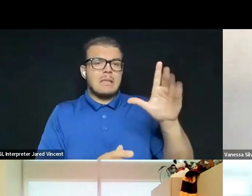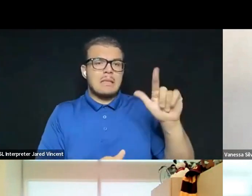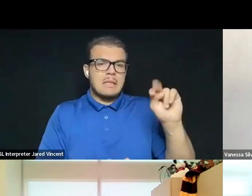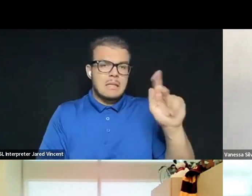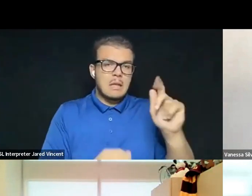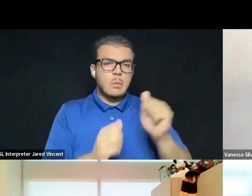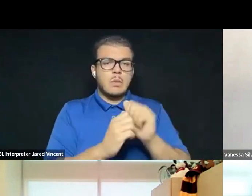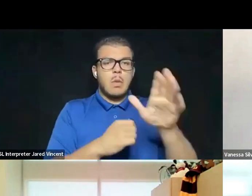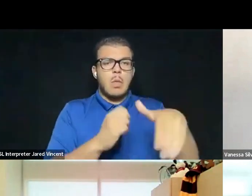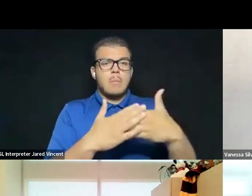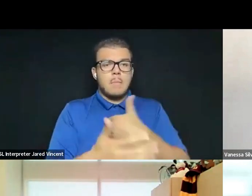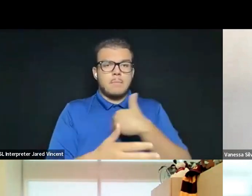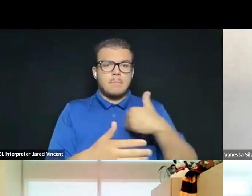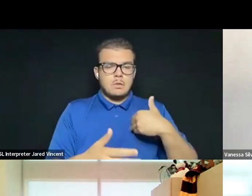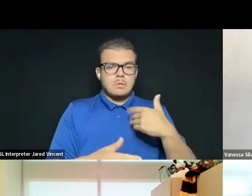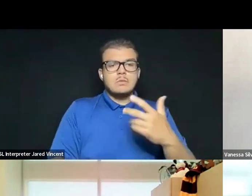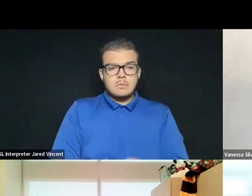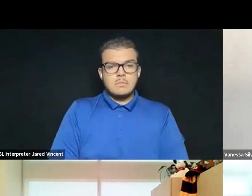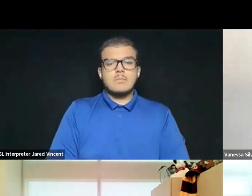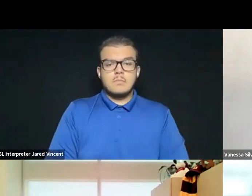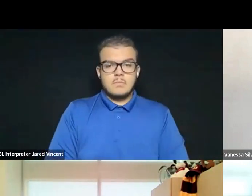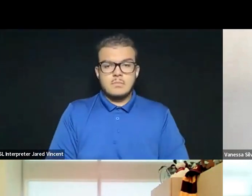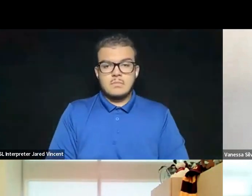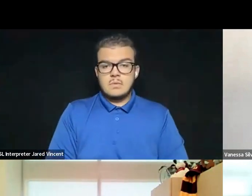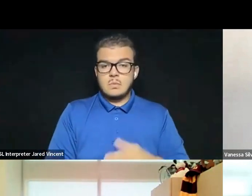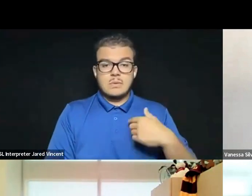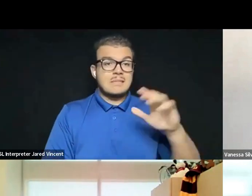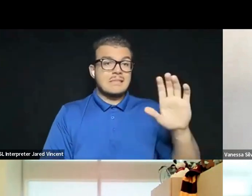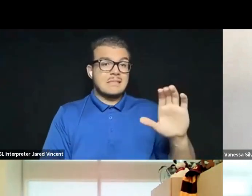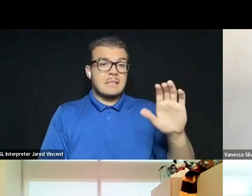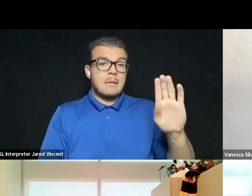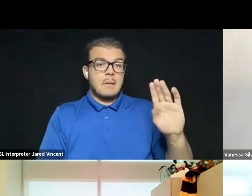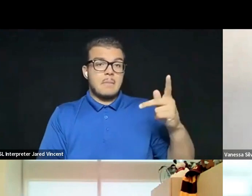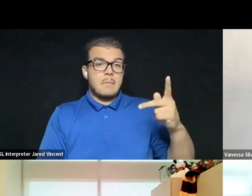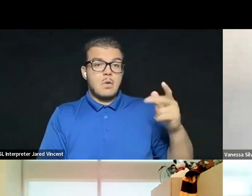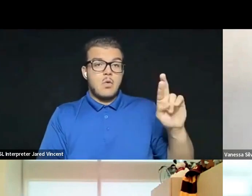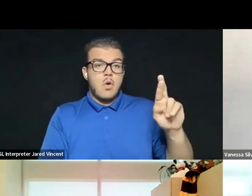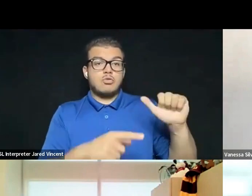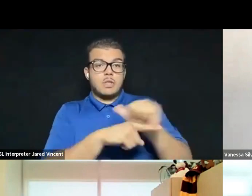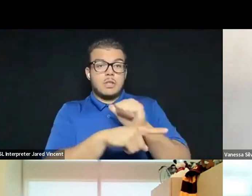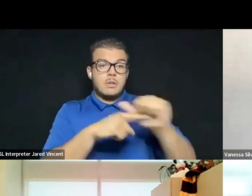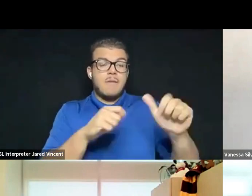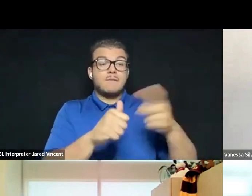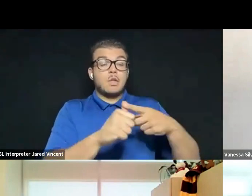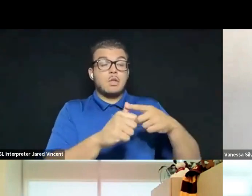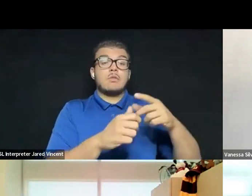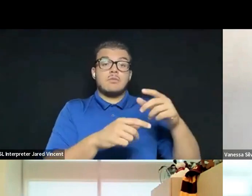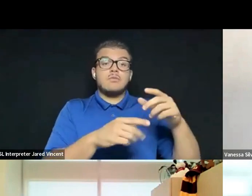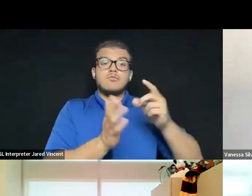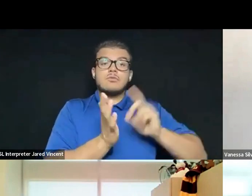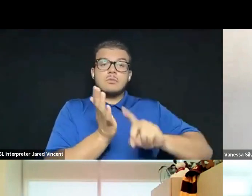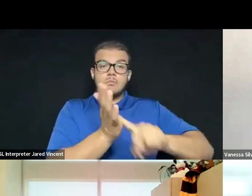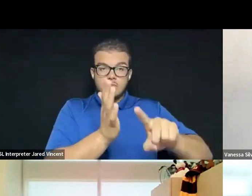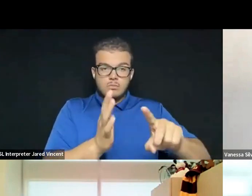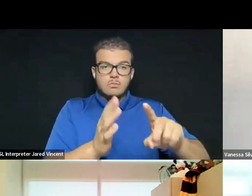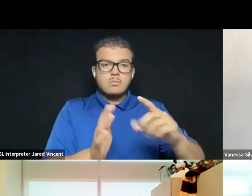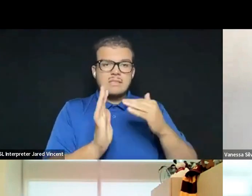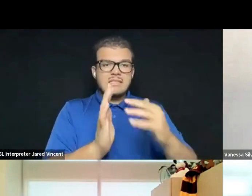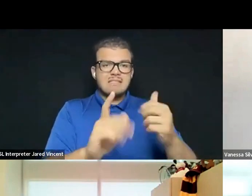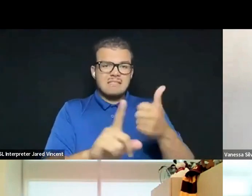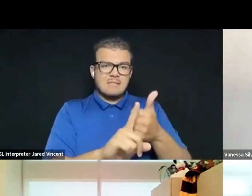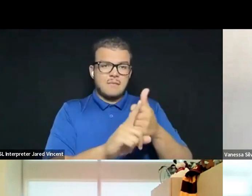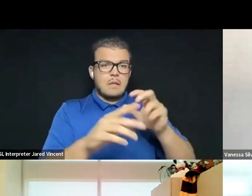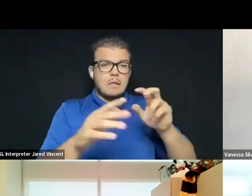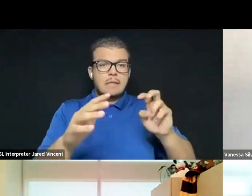on our website. We went through CBPR training. And so the first research study was an exploratory study. So it took